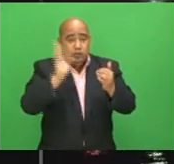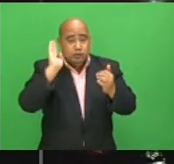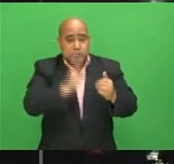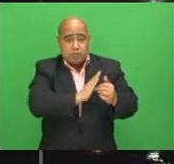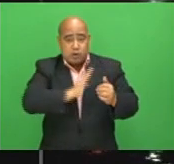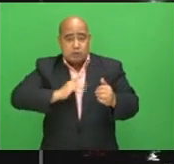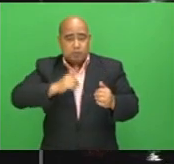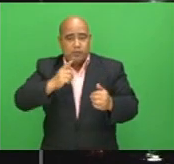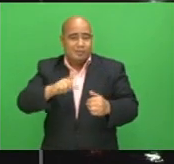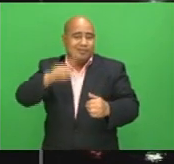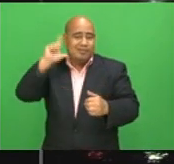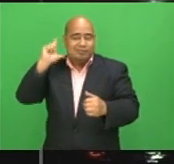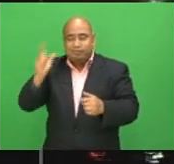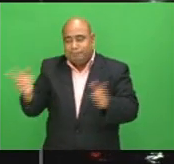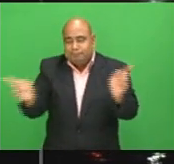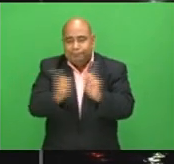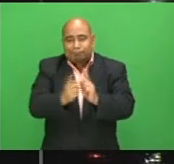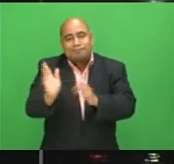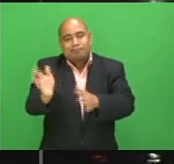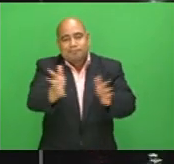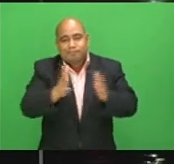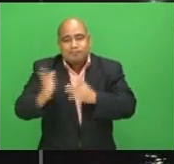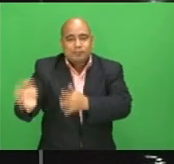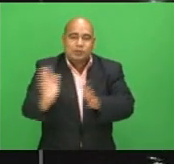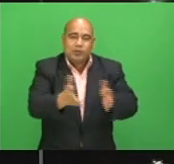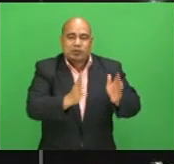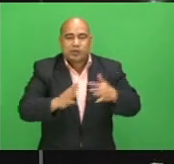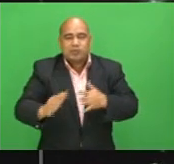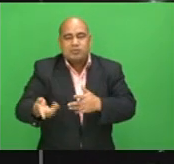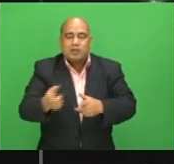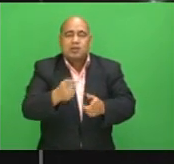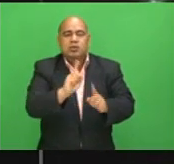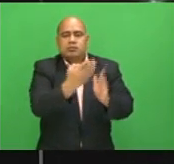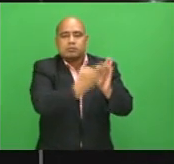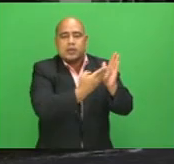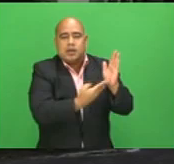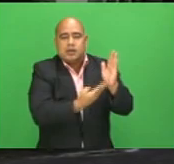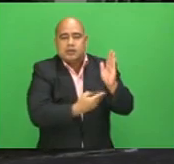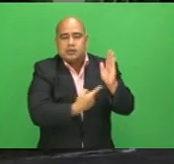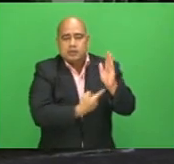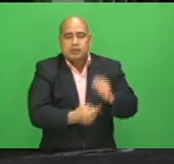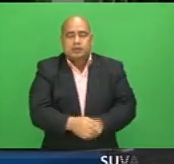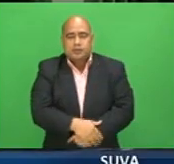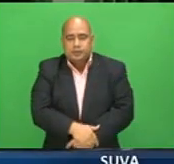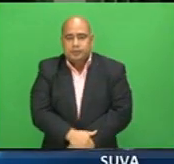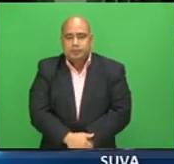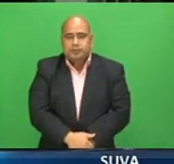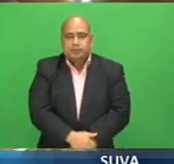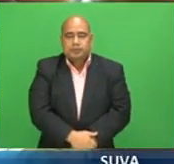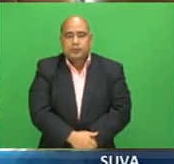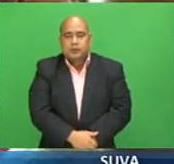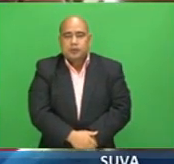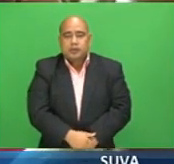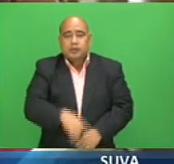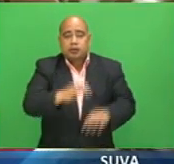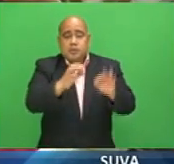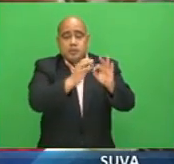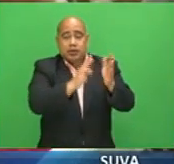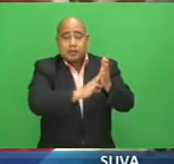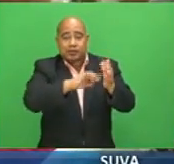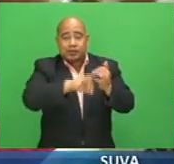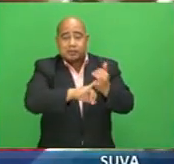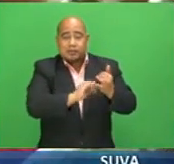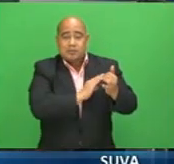their overdue water bills and rates. Sanyani Boiler reports. The Ballantyne Memorial School Board has asked for